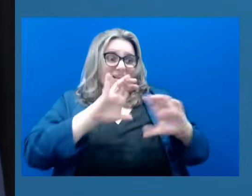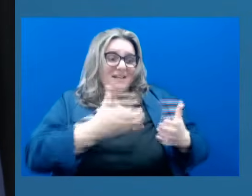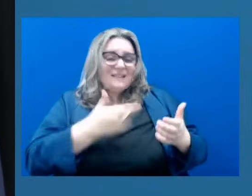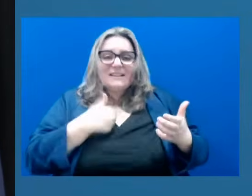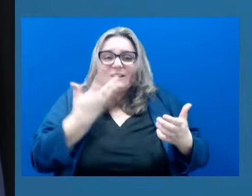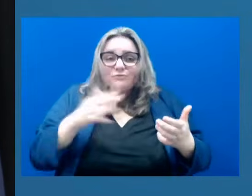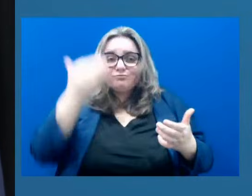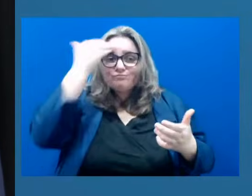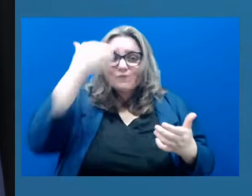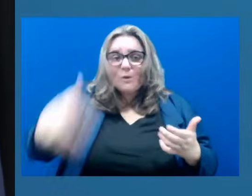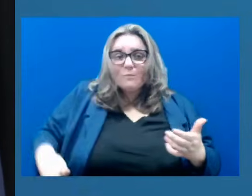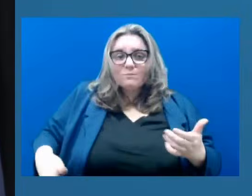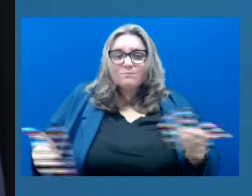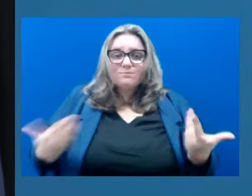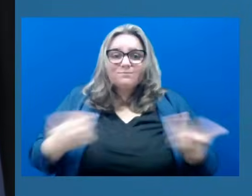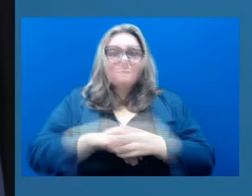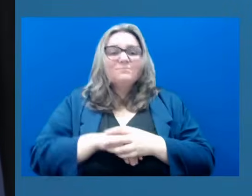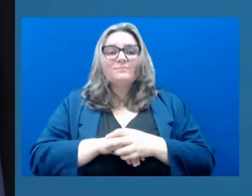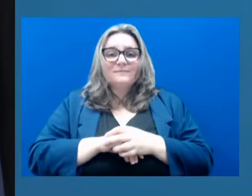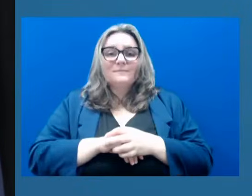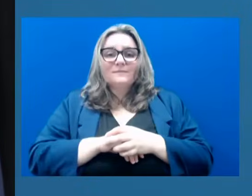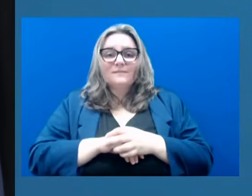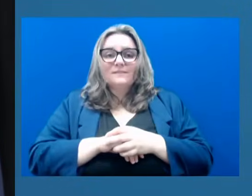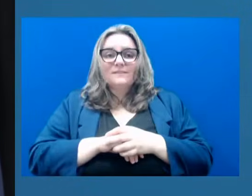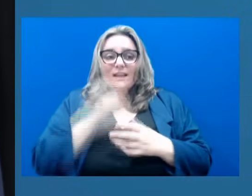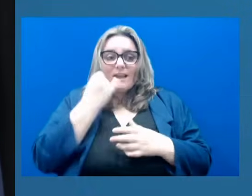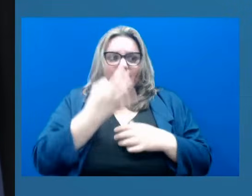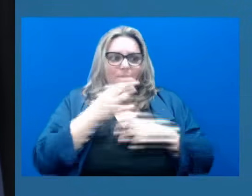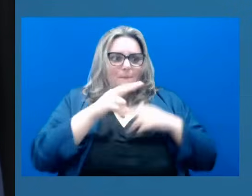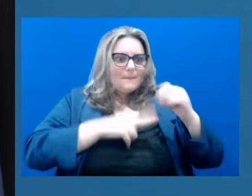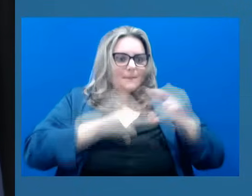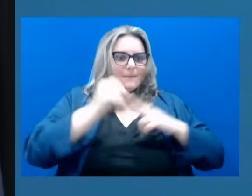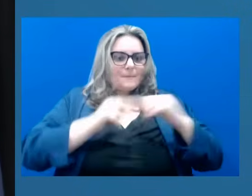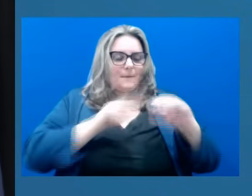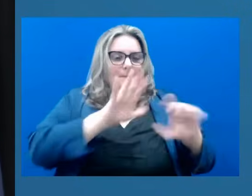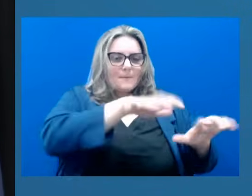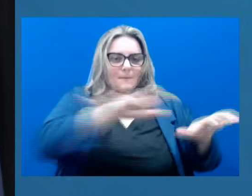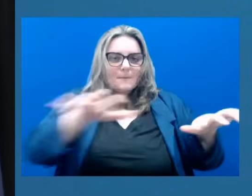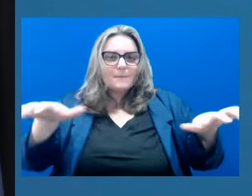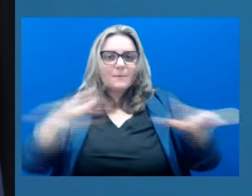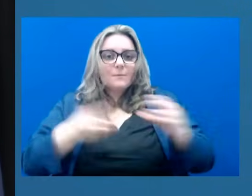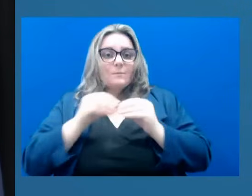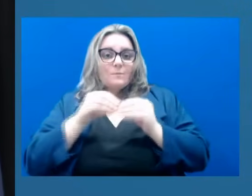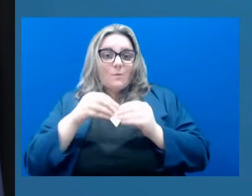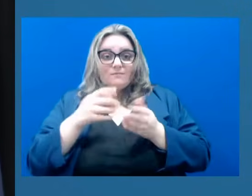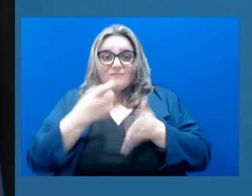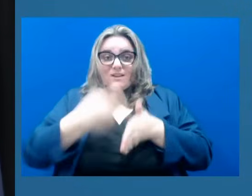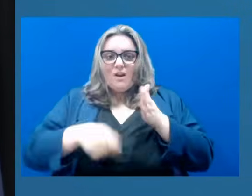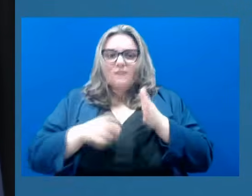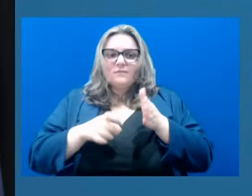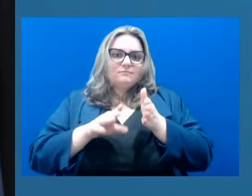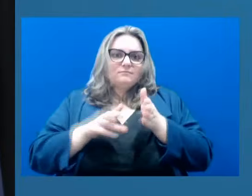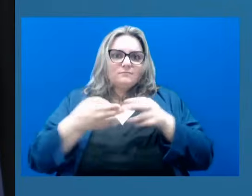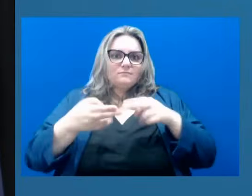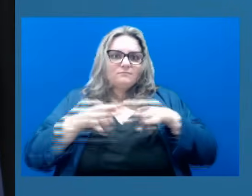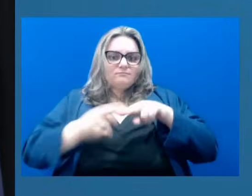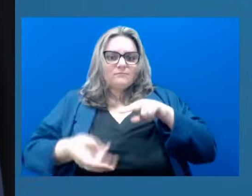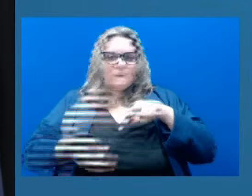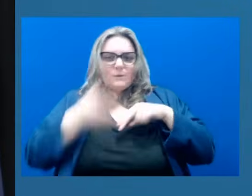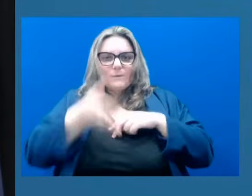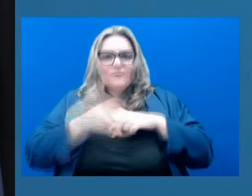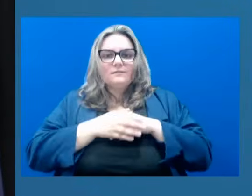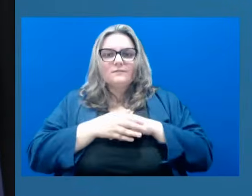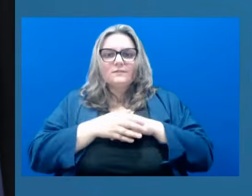You build more supply, the prices go down. The average rent in this community has dropped by 3 to 5%.